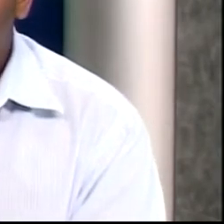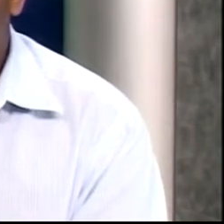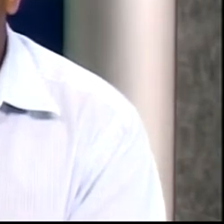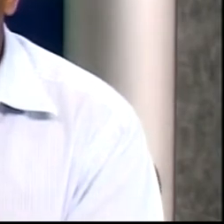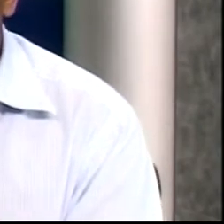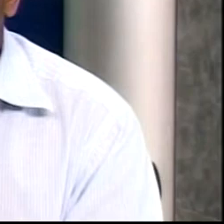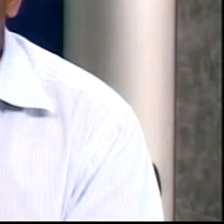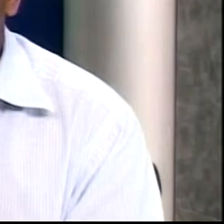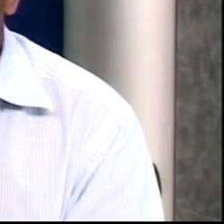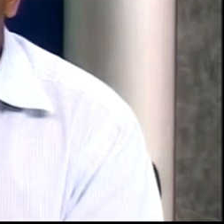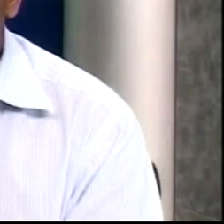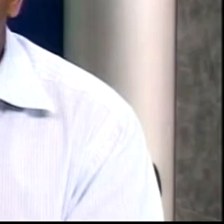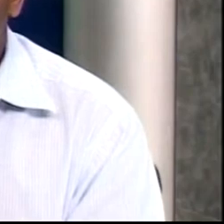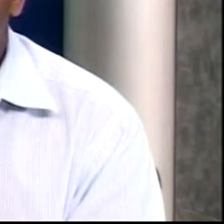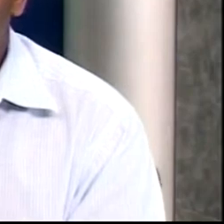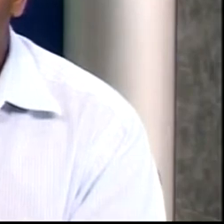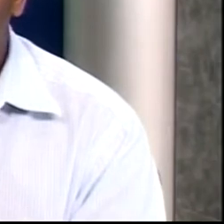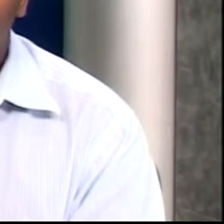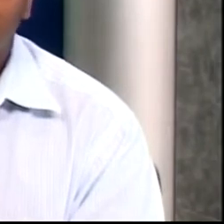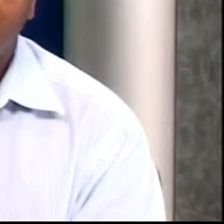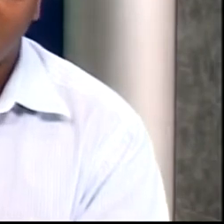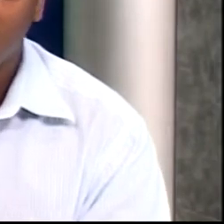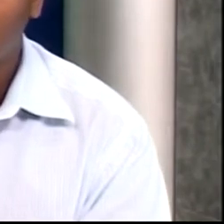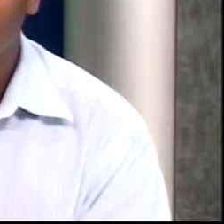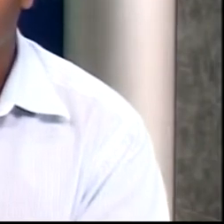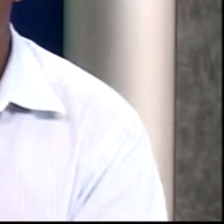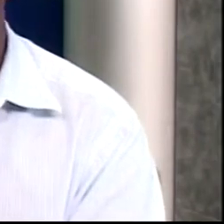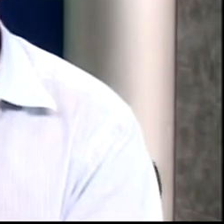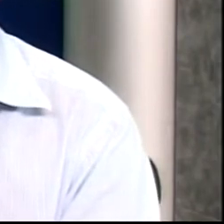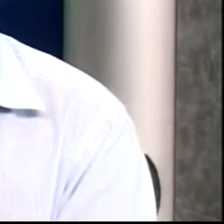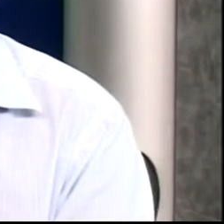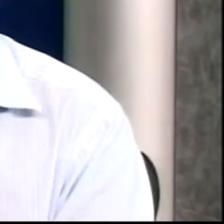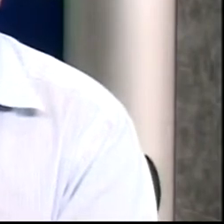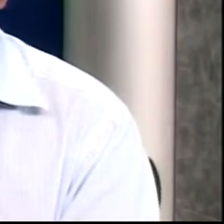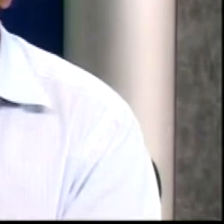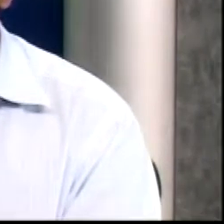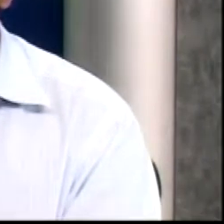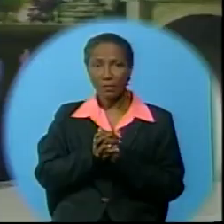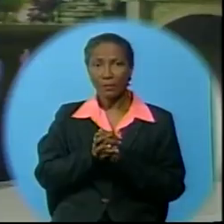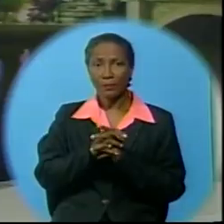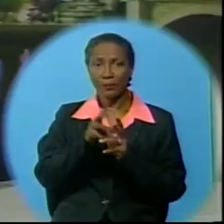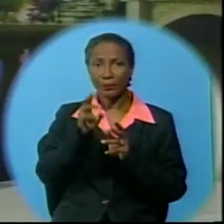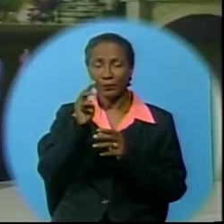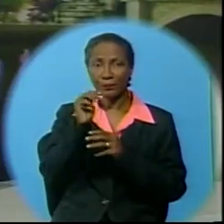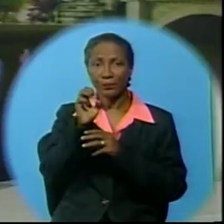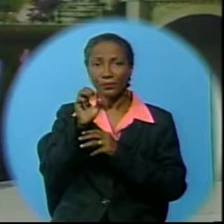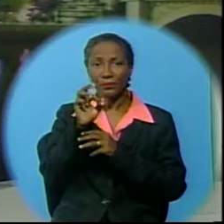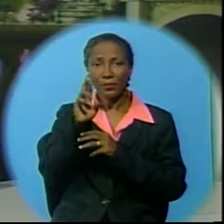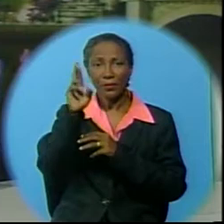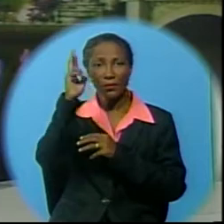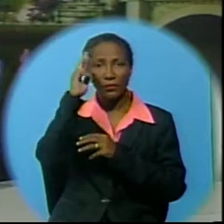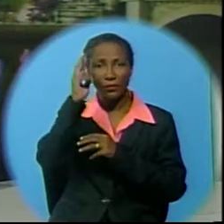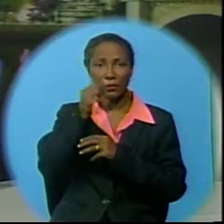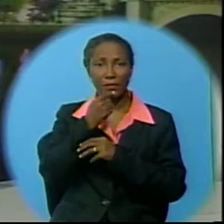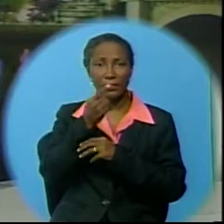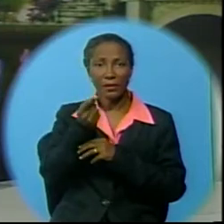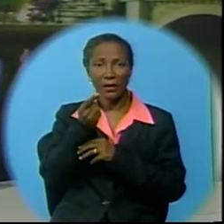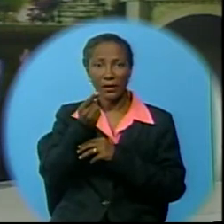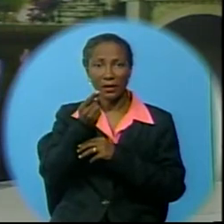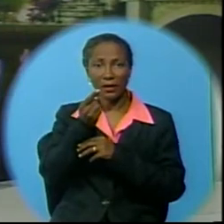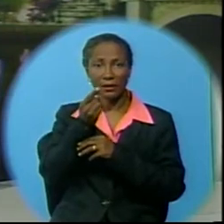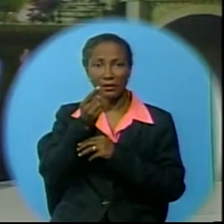different features, how do they differentiate themselves from fossil fuel to electric? Mr. Rice says in addition